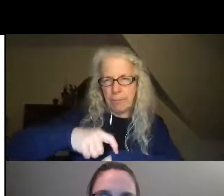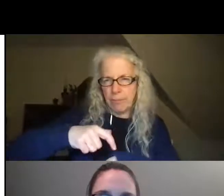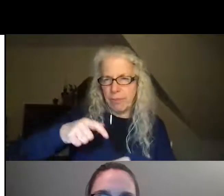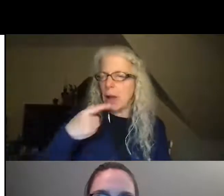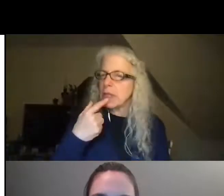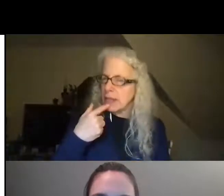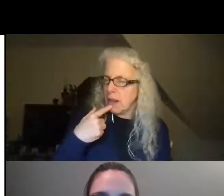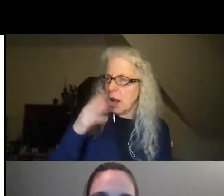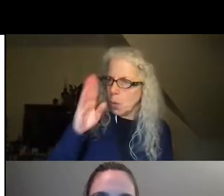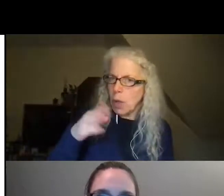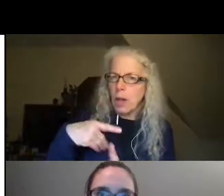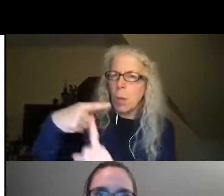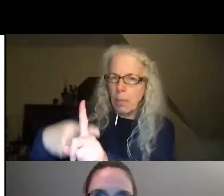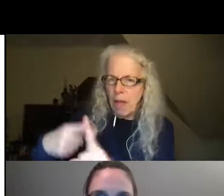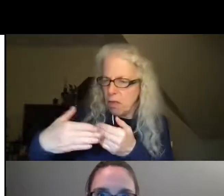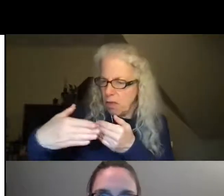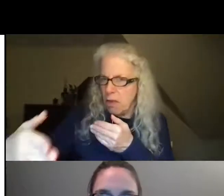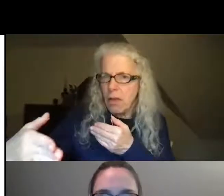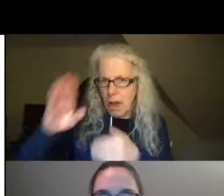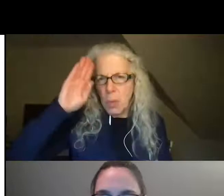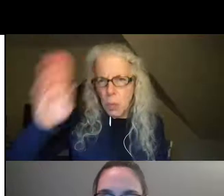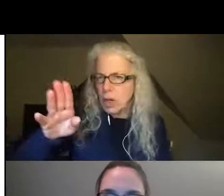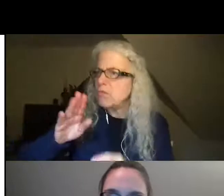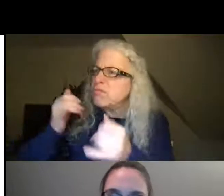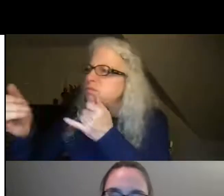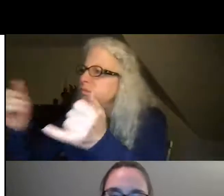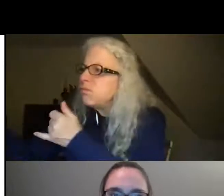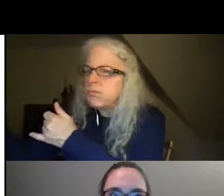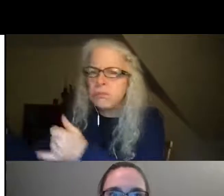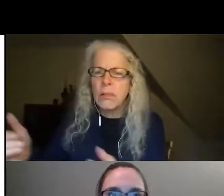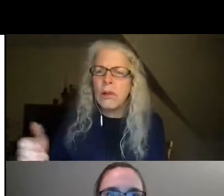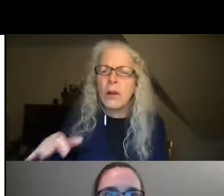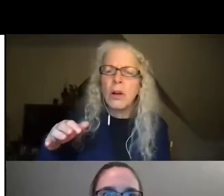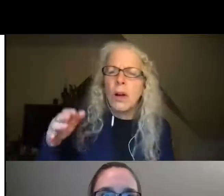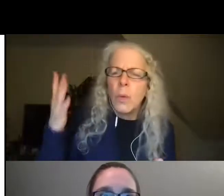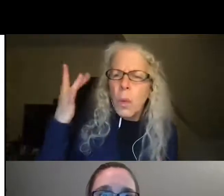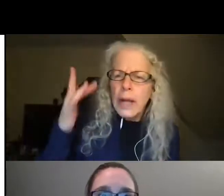those places that have not paid the interpreters for their services yet.